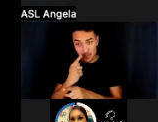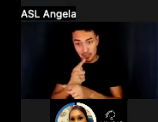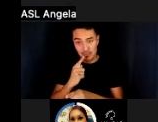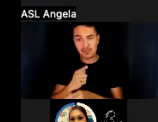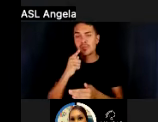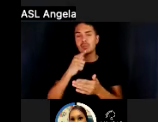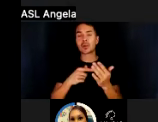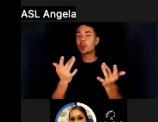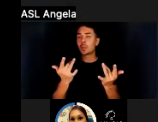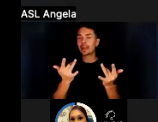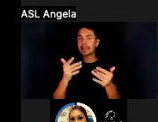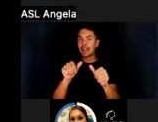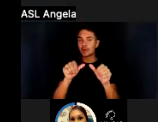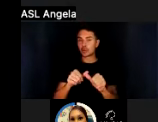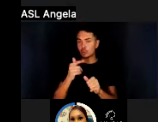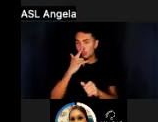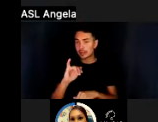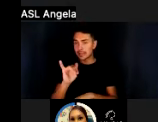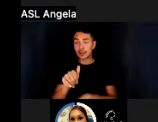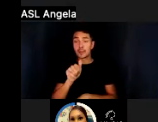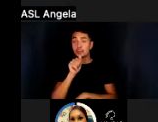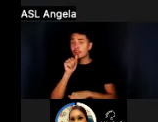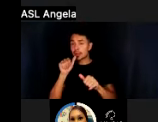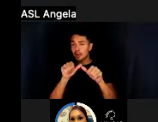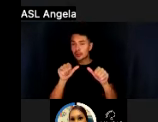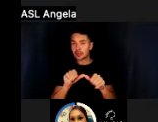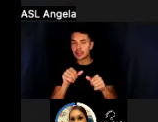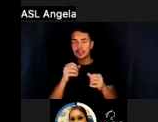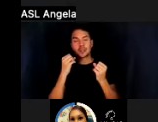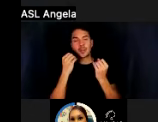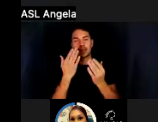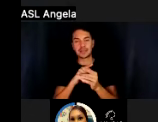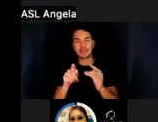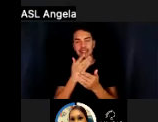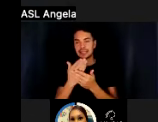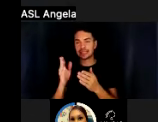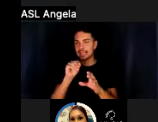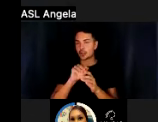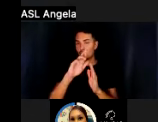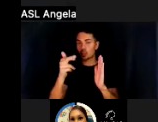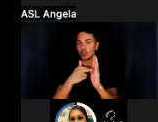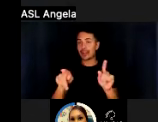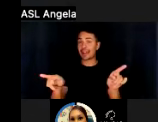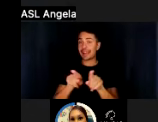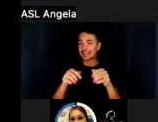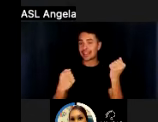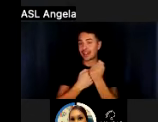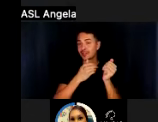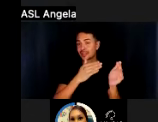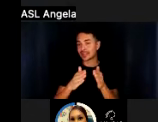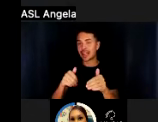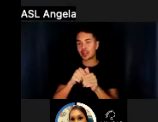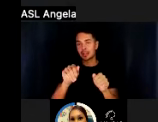waiting areas look like? Are there private areas? Just all those kinds of things that you might see in your role as an advocate that you could help bring